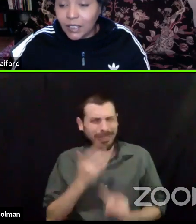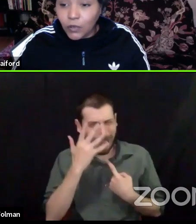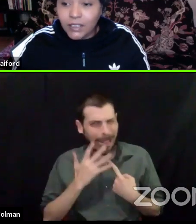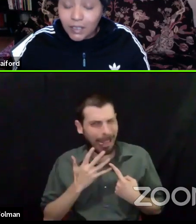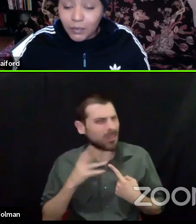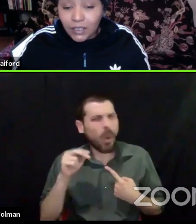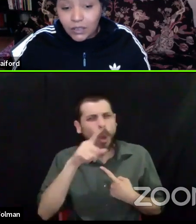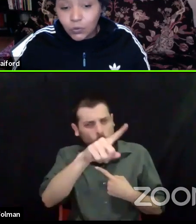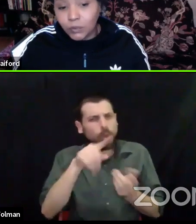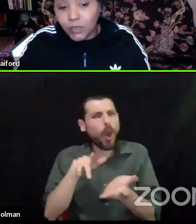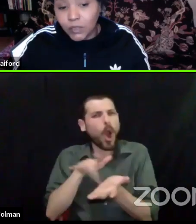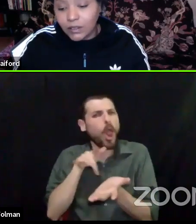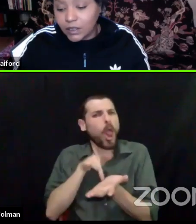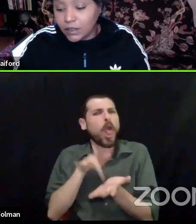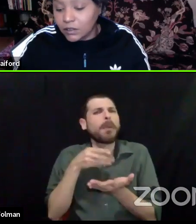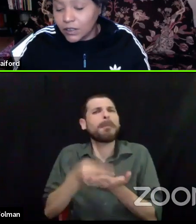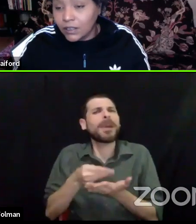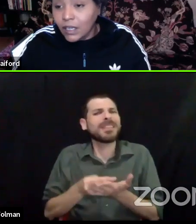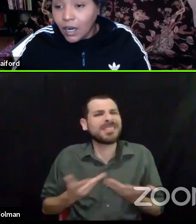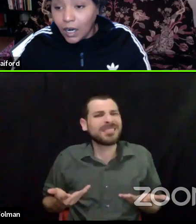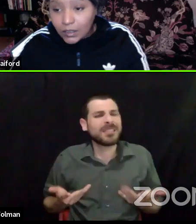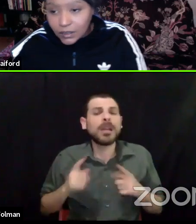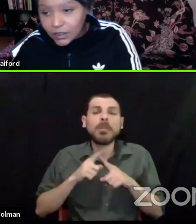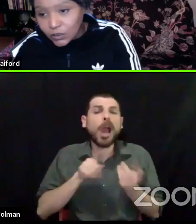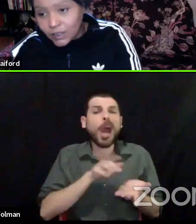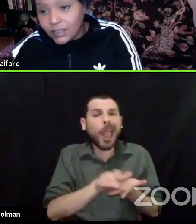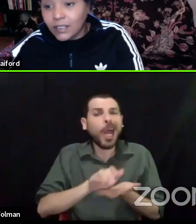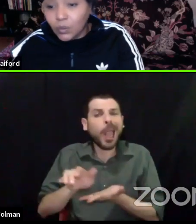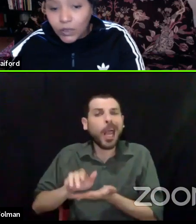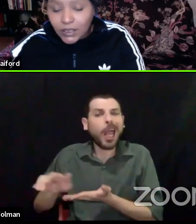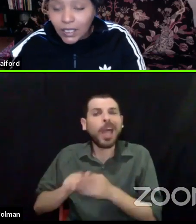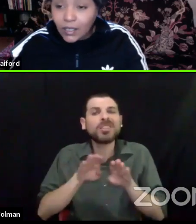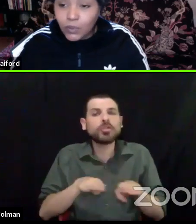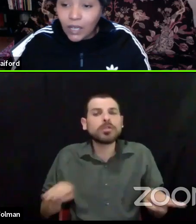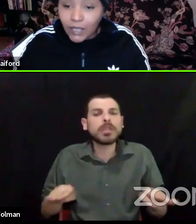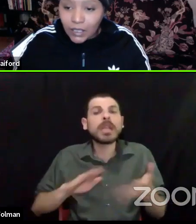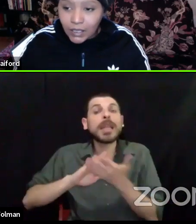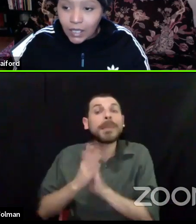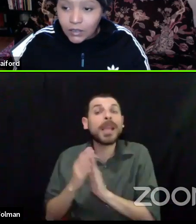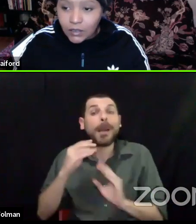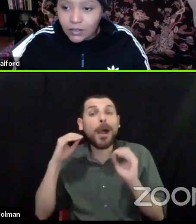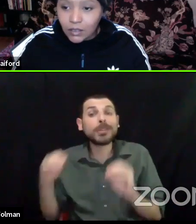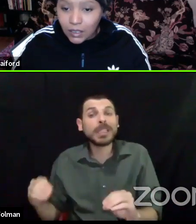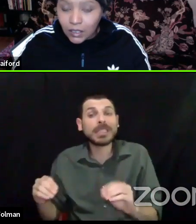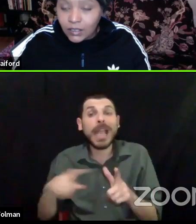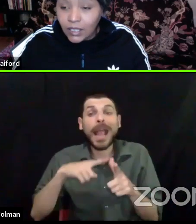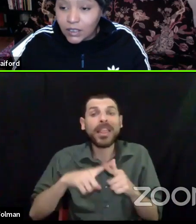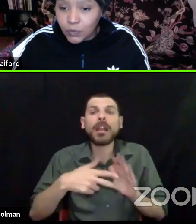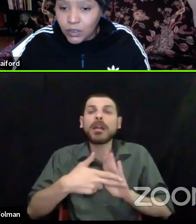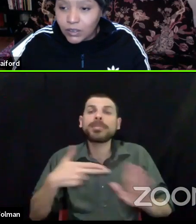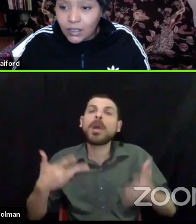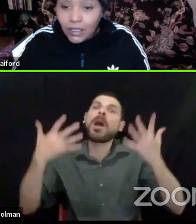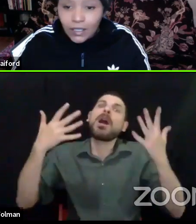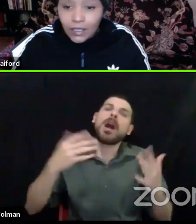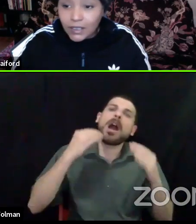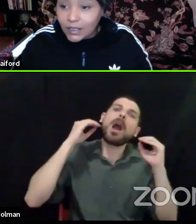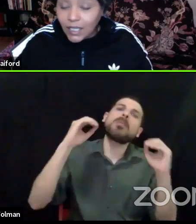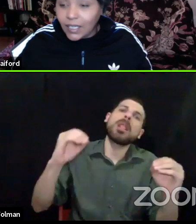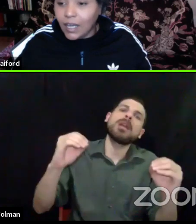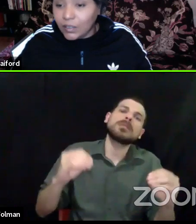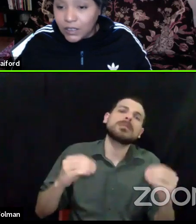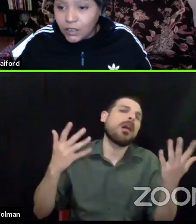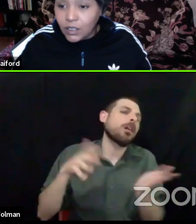It's unfortunate because we're moving those children onto the streets, and then we're saying that we have an unhoused, you know, an unhoused community that's